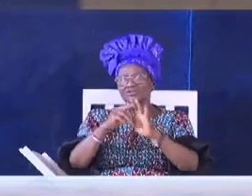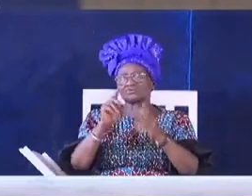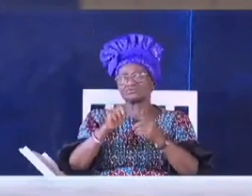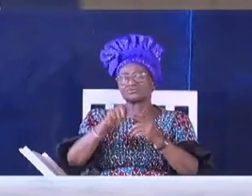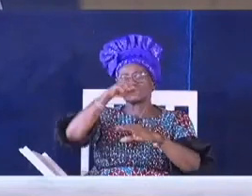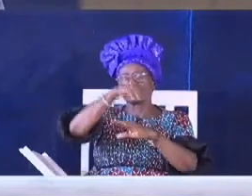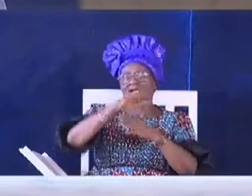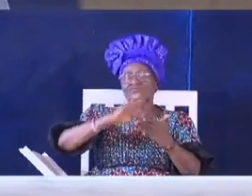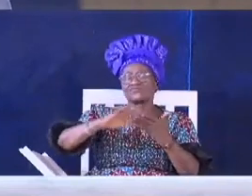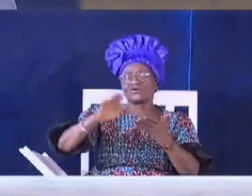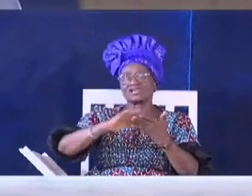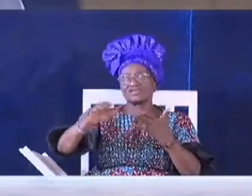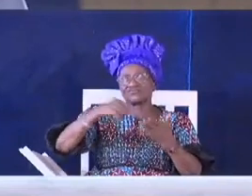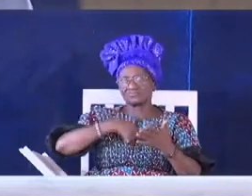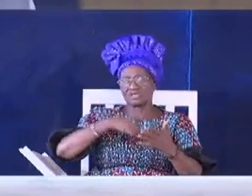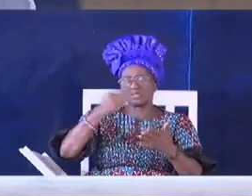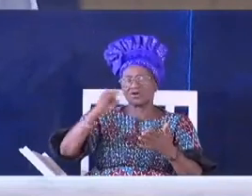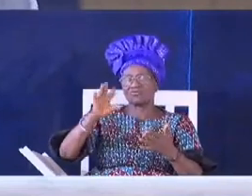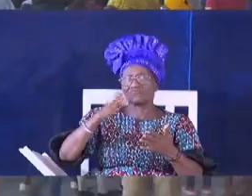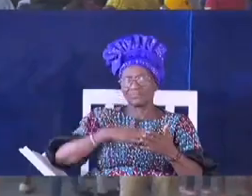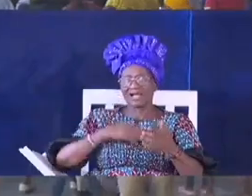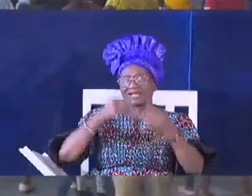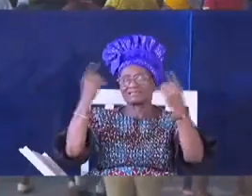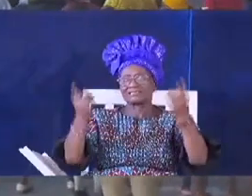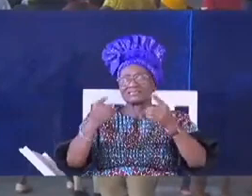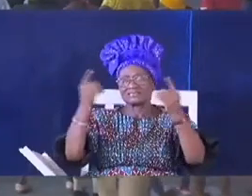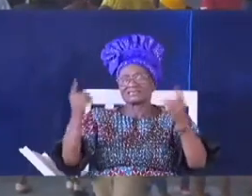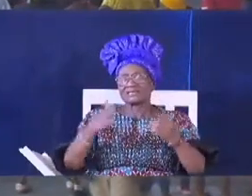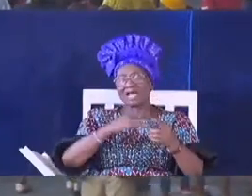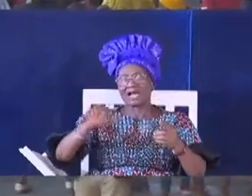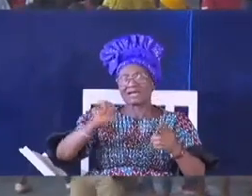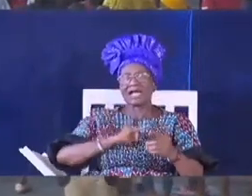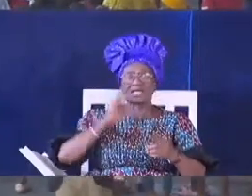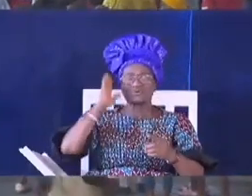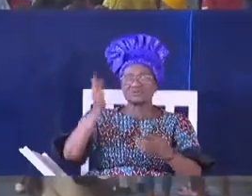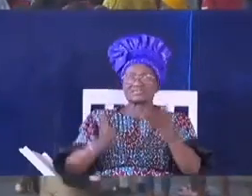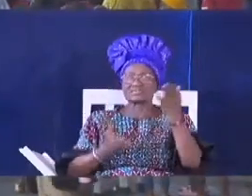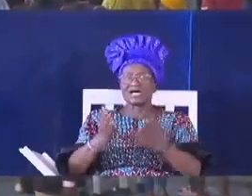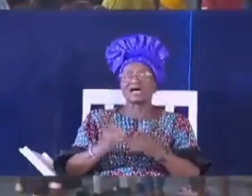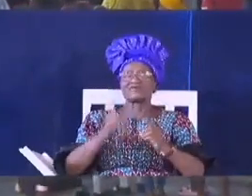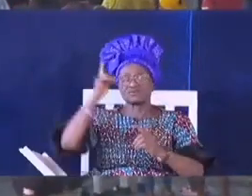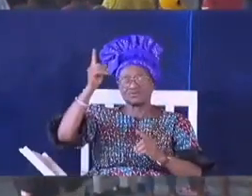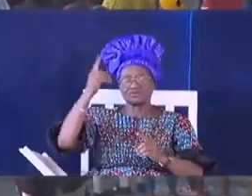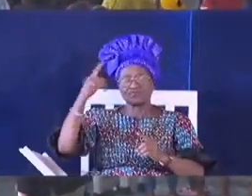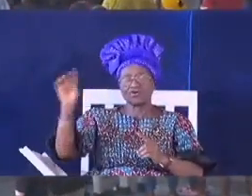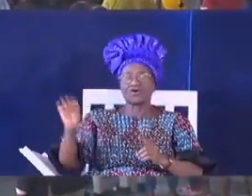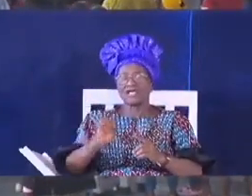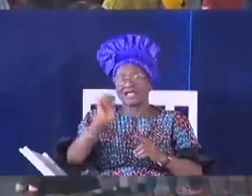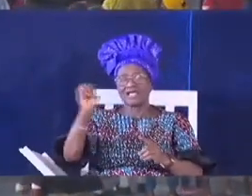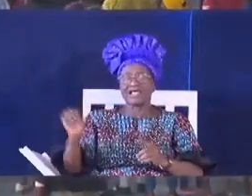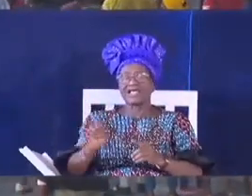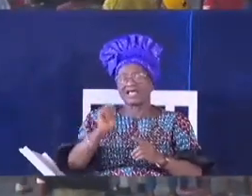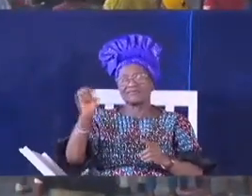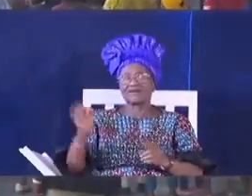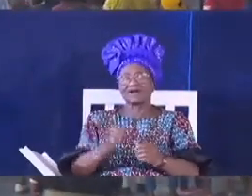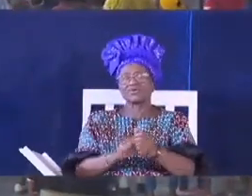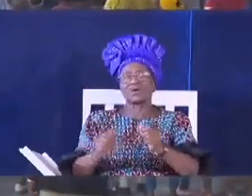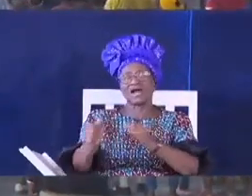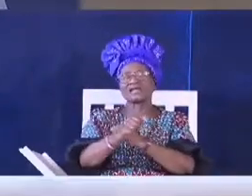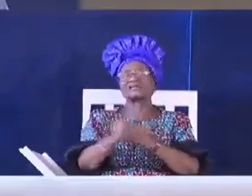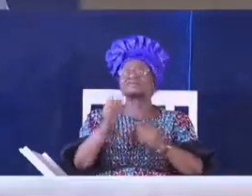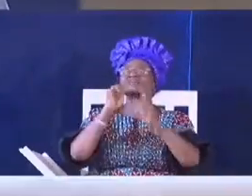rest of my life." Go ahead, talk to him. And the rest of us, let's stretch our hands towards these our new brothers and